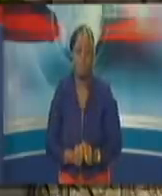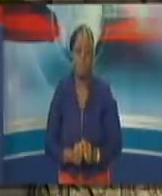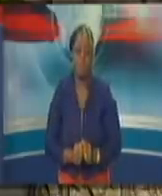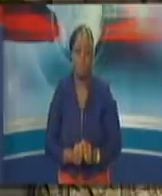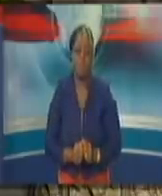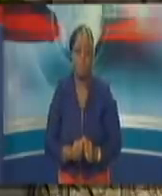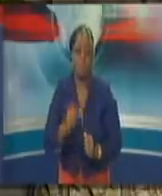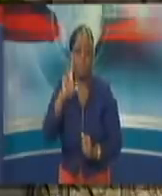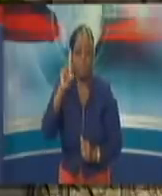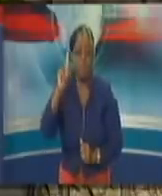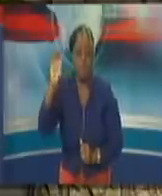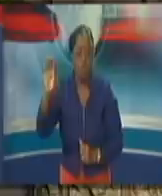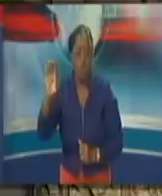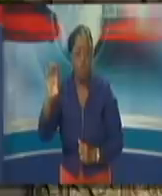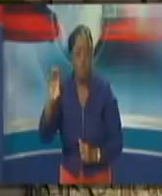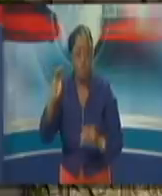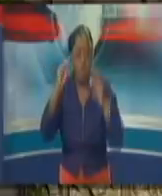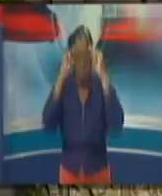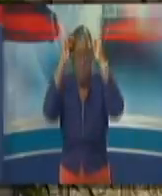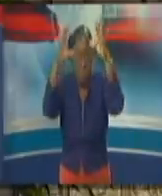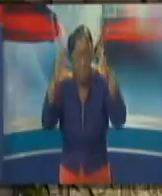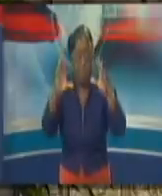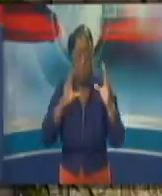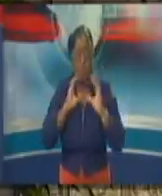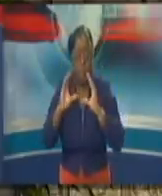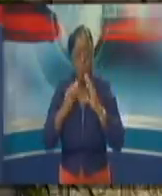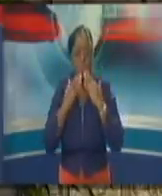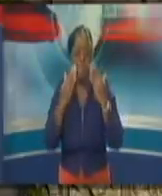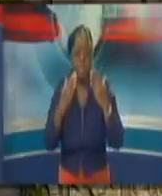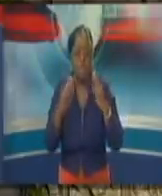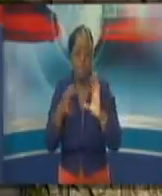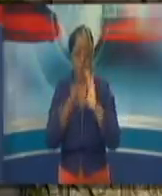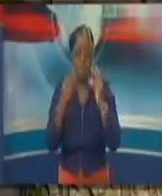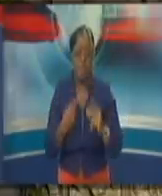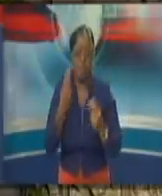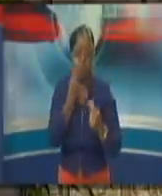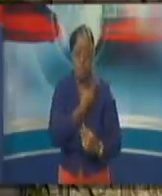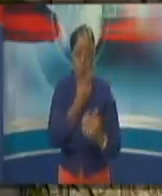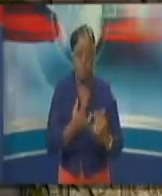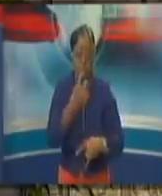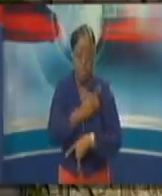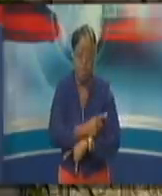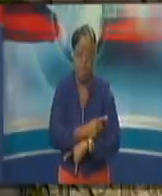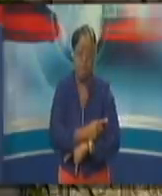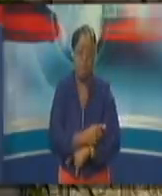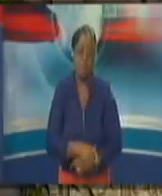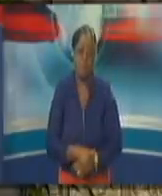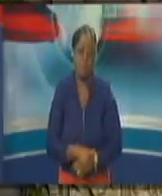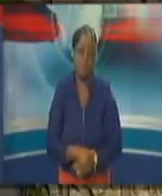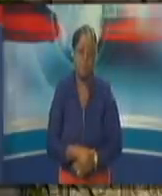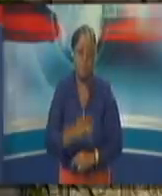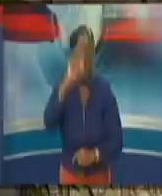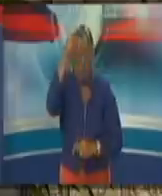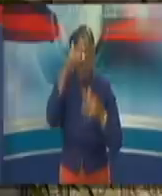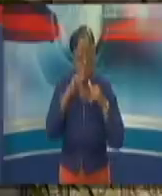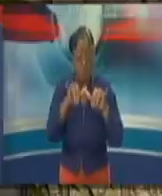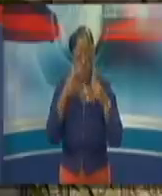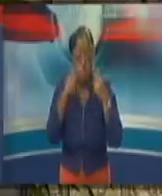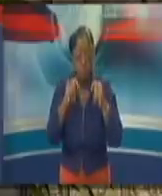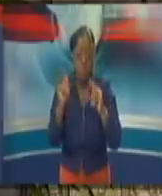am Donna Cox, Minister of Communications. Thank you for joining us today as the government continues its effort to flatten the curve and beat